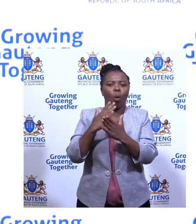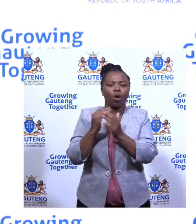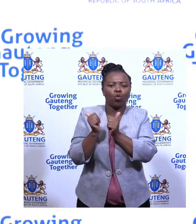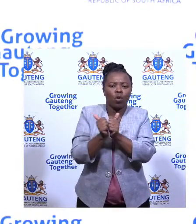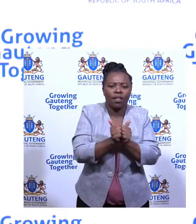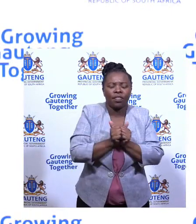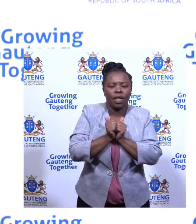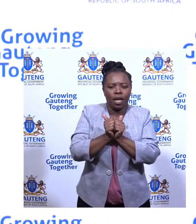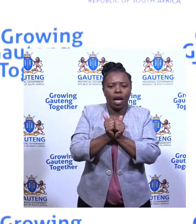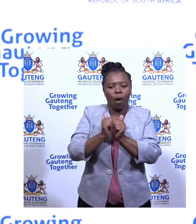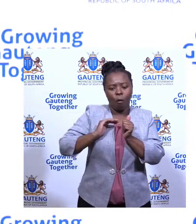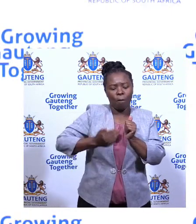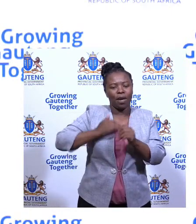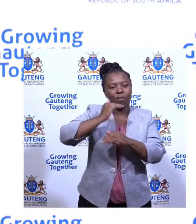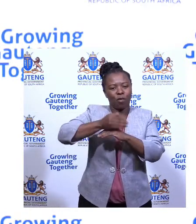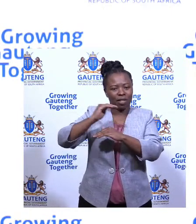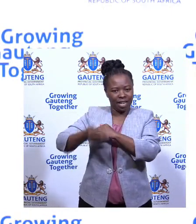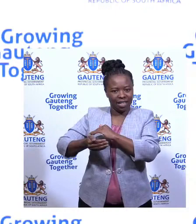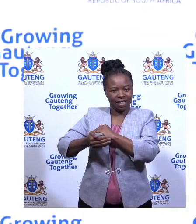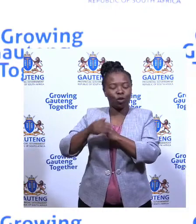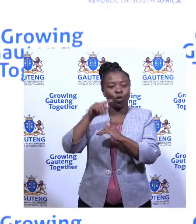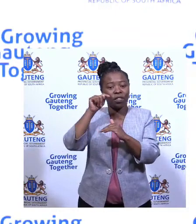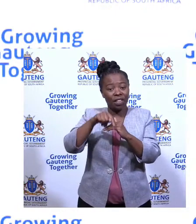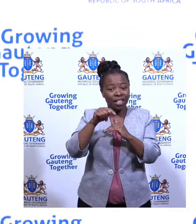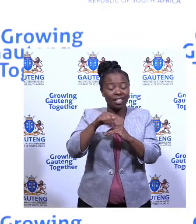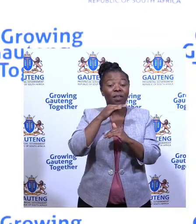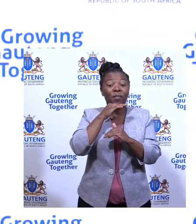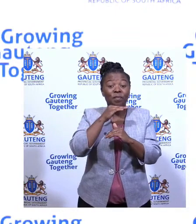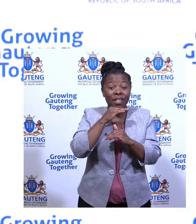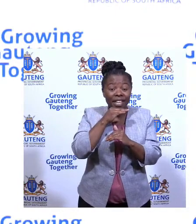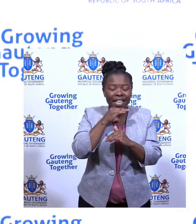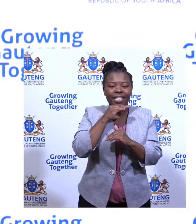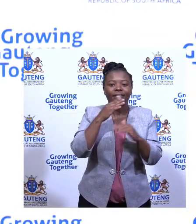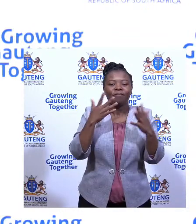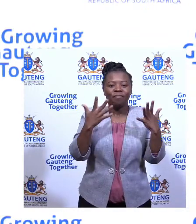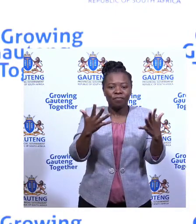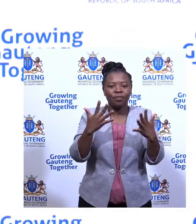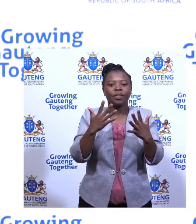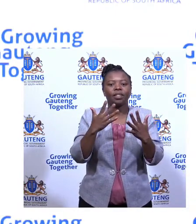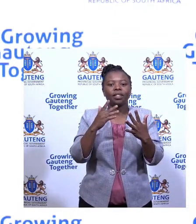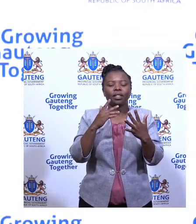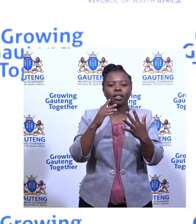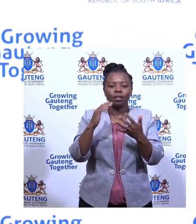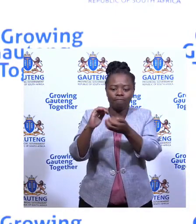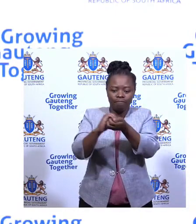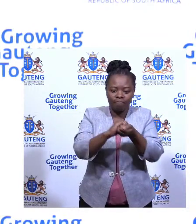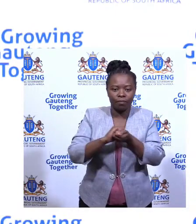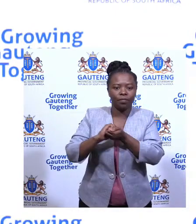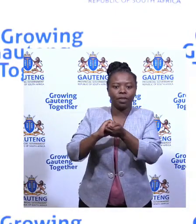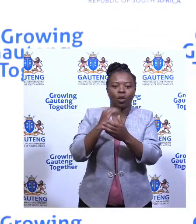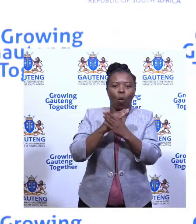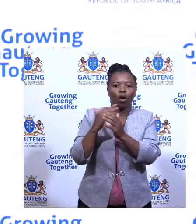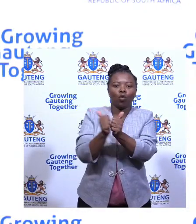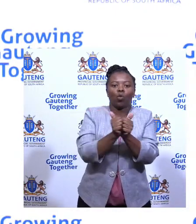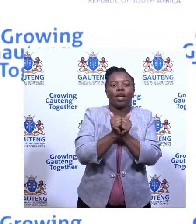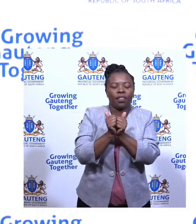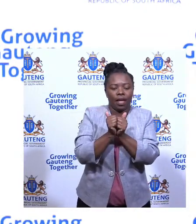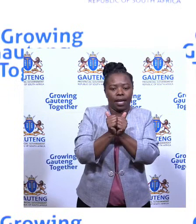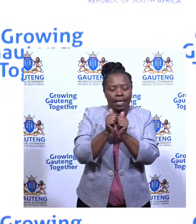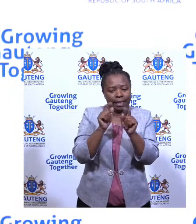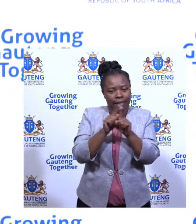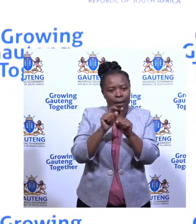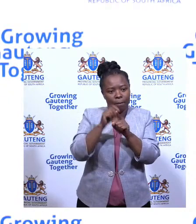to protect women. So I think what it's also highlighting is the fact that we need to start doing intersectoral collaboration, and this is what Prof. Mlaudzi spoke about in her